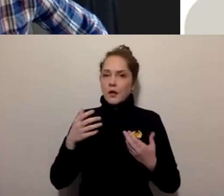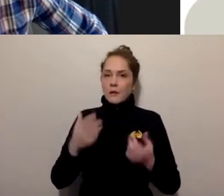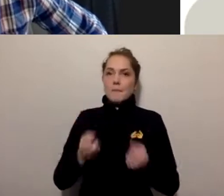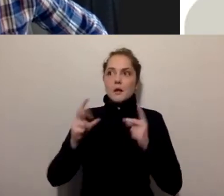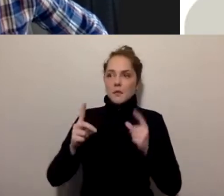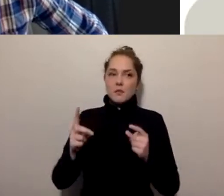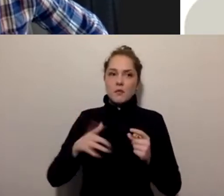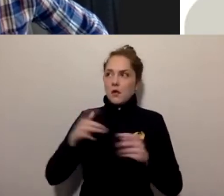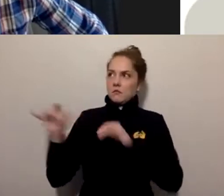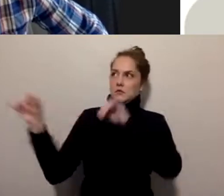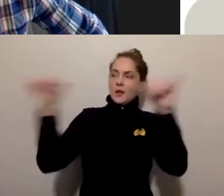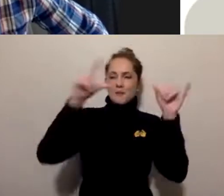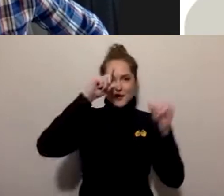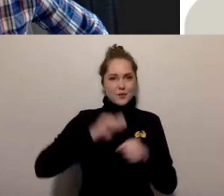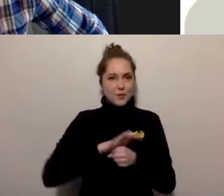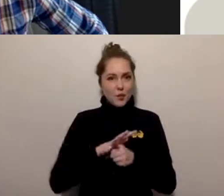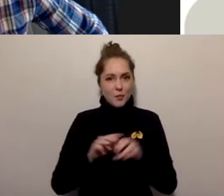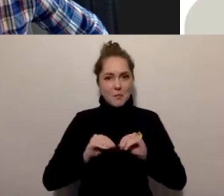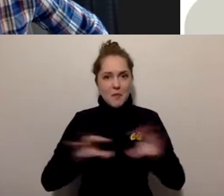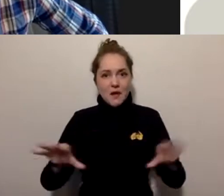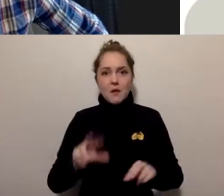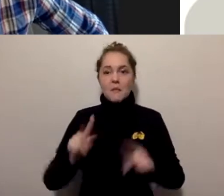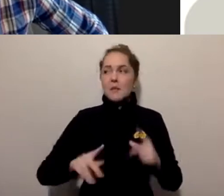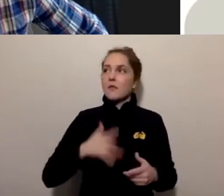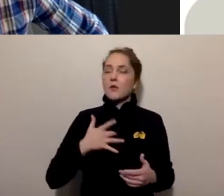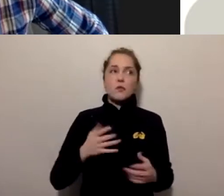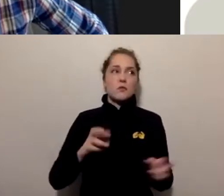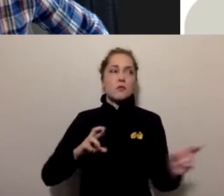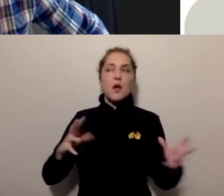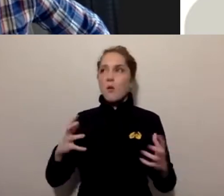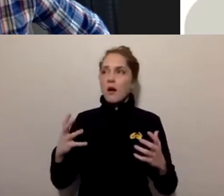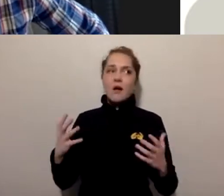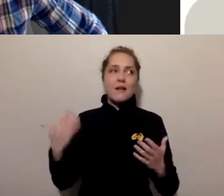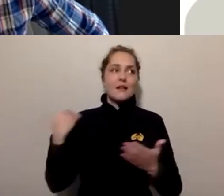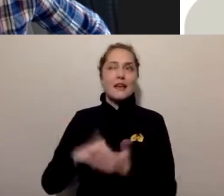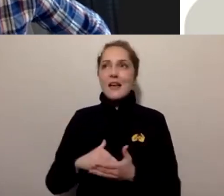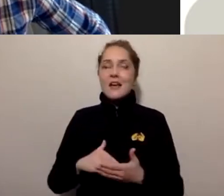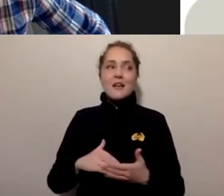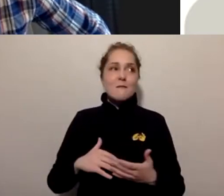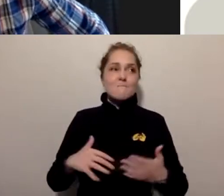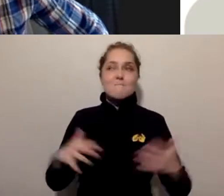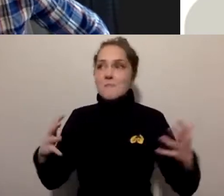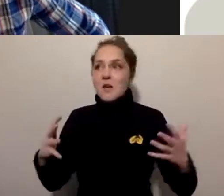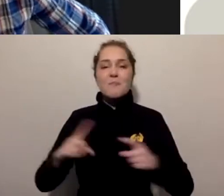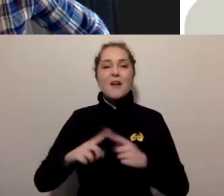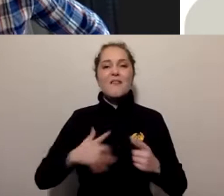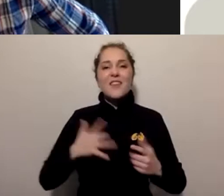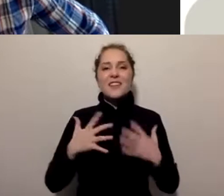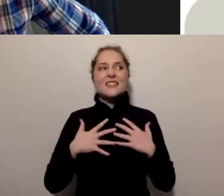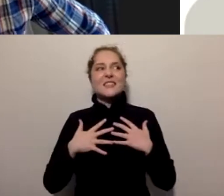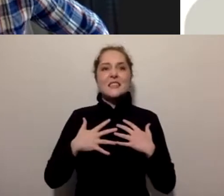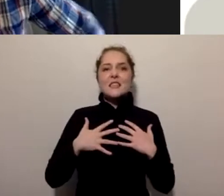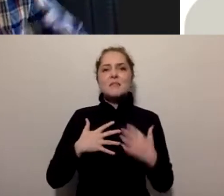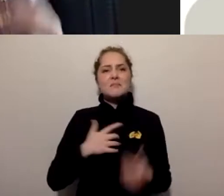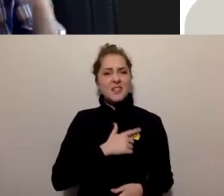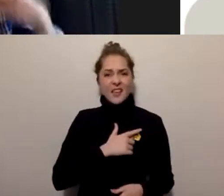pandemic of people who are kind of ready to get back out there, but have grown as a sense of, I don't know, whether it's